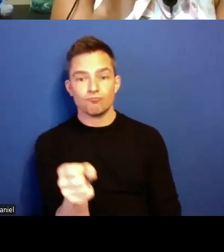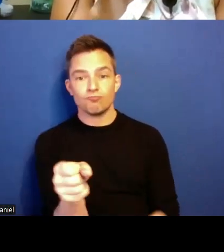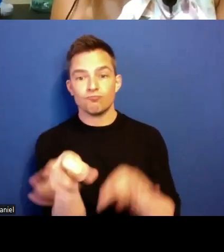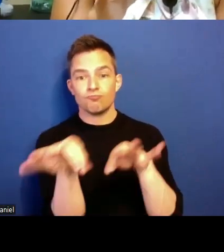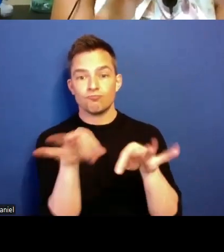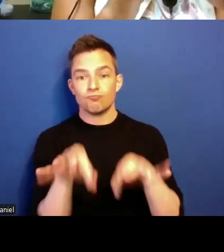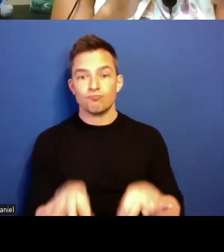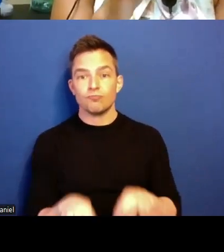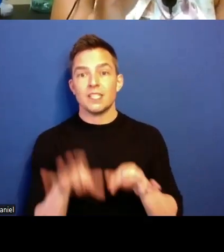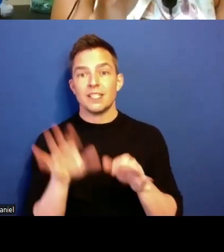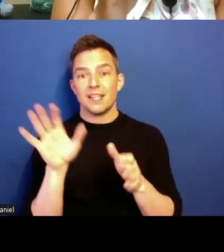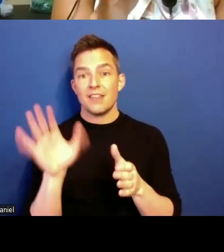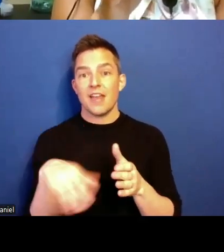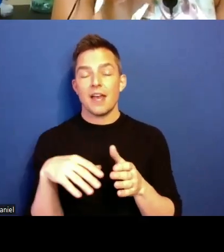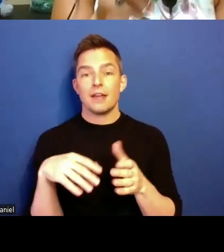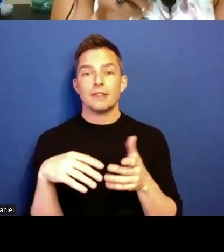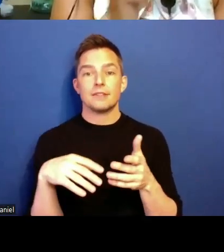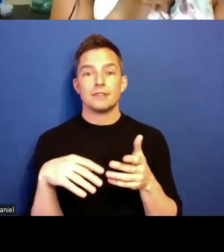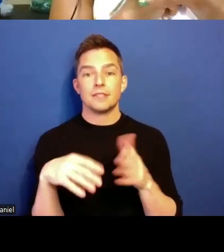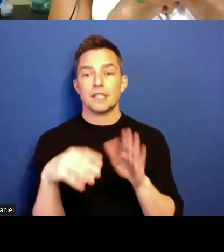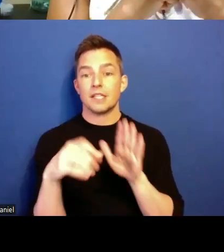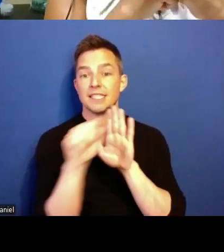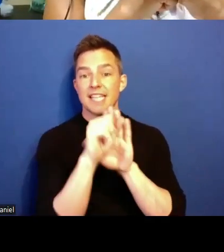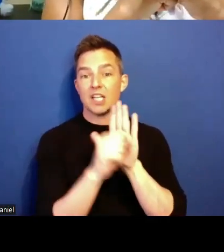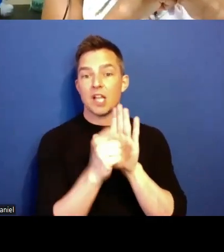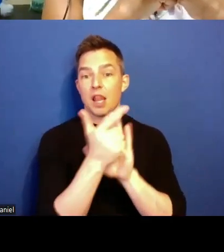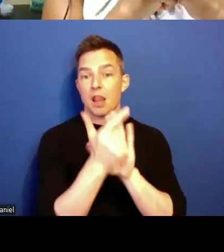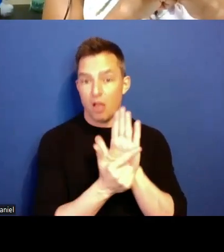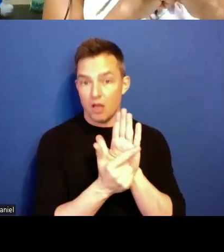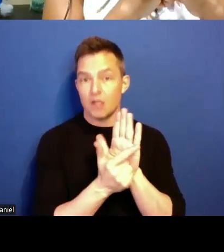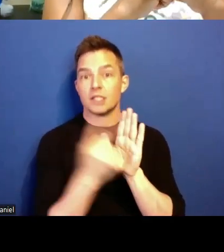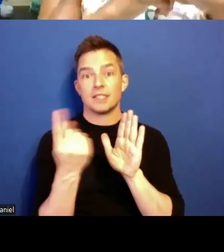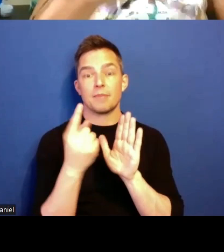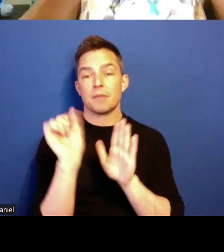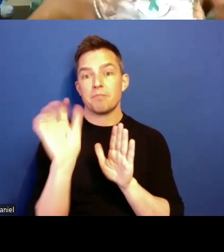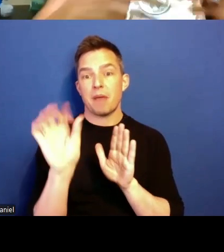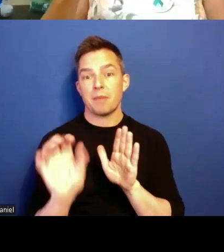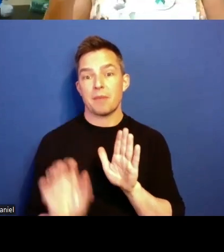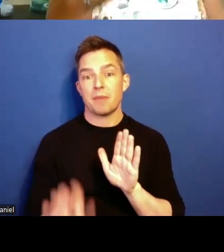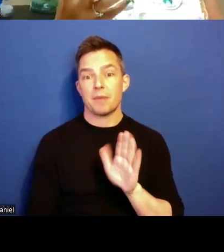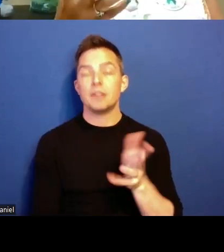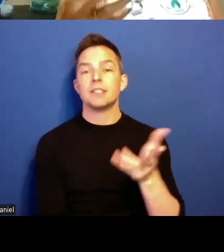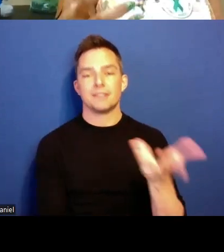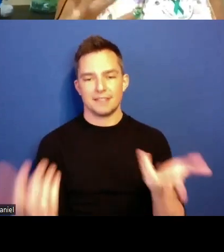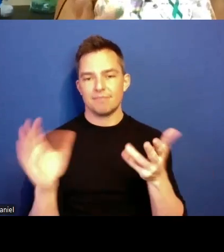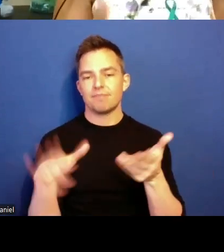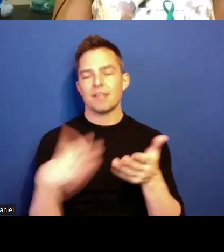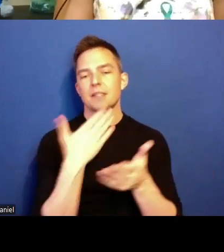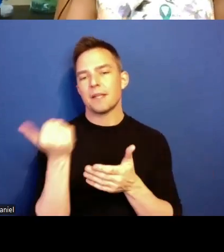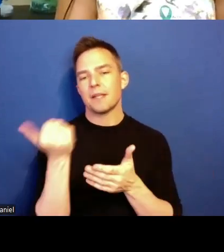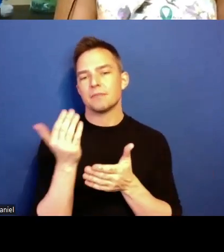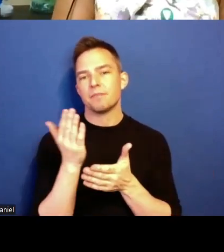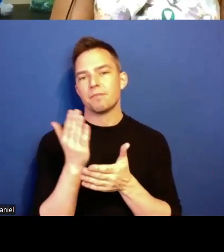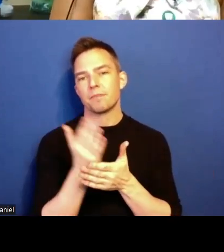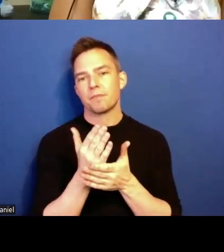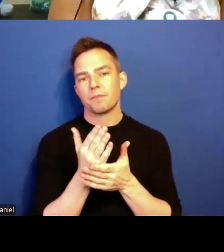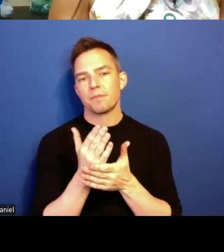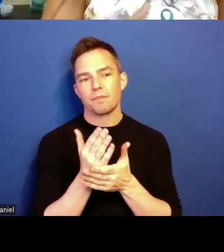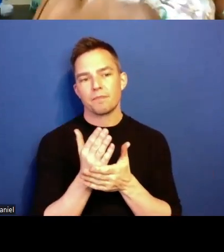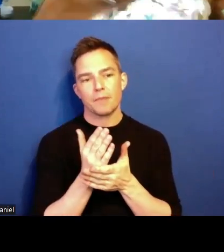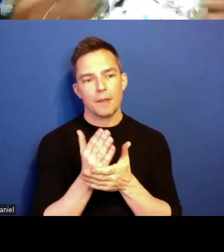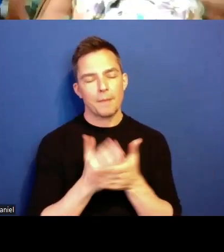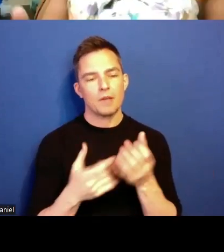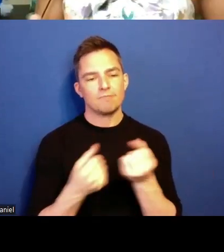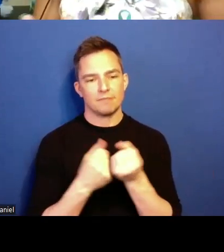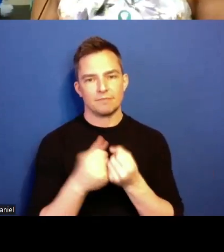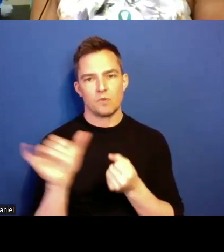Whether it's a statute or whatever it is, because the IEP, is a legal document. So that's part of advocacy as well. And also,